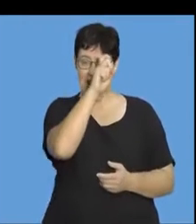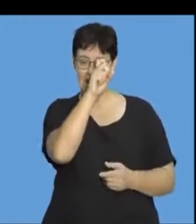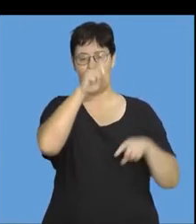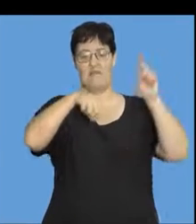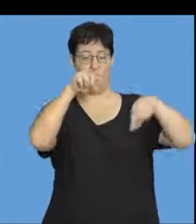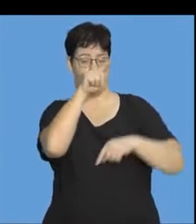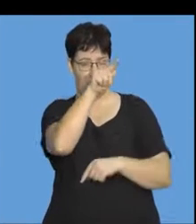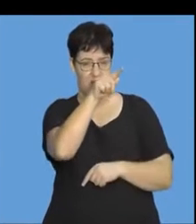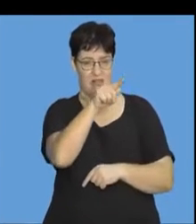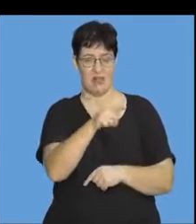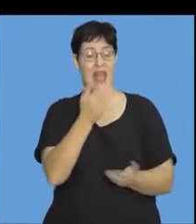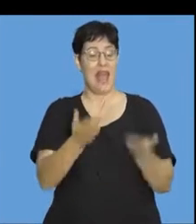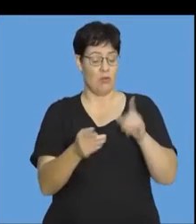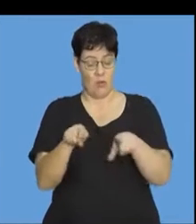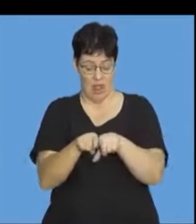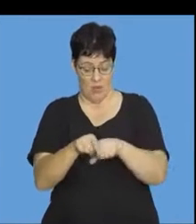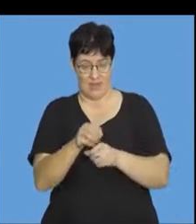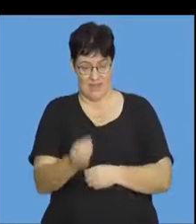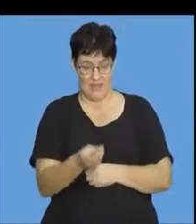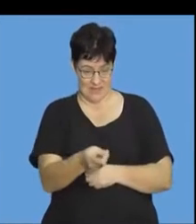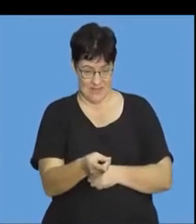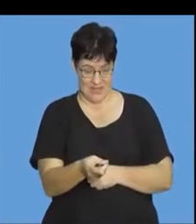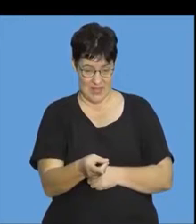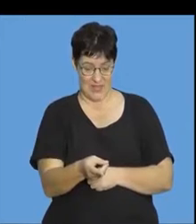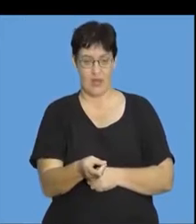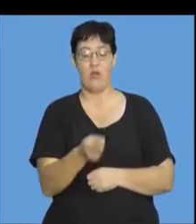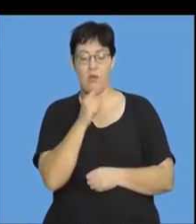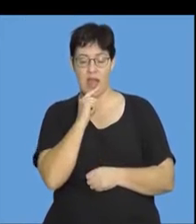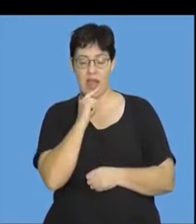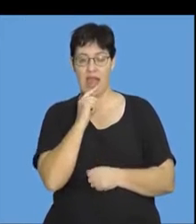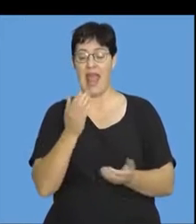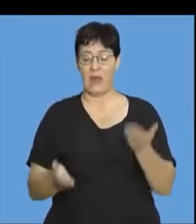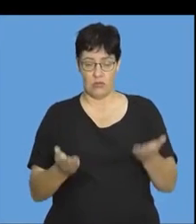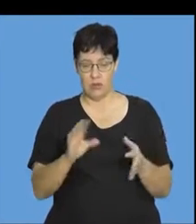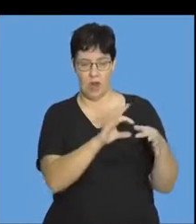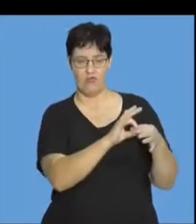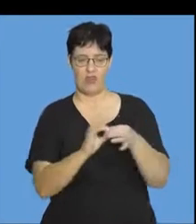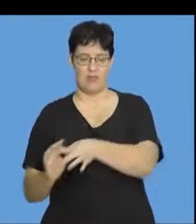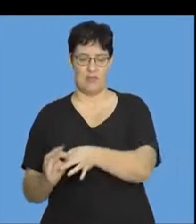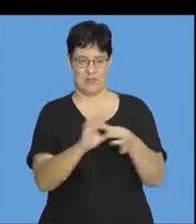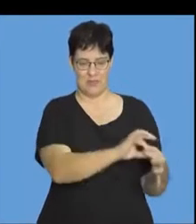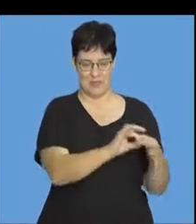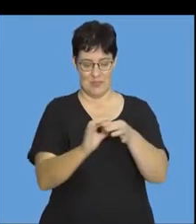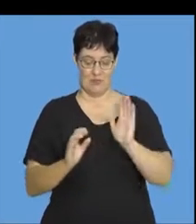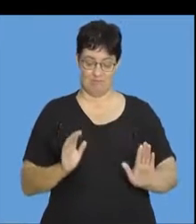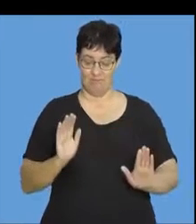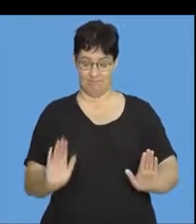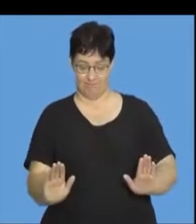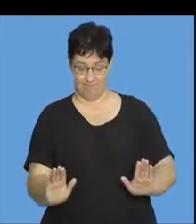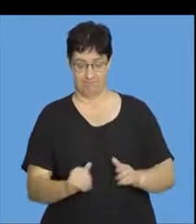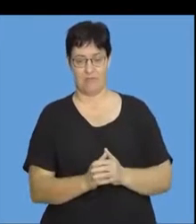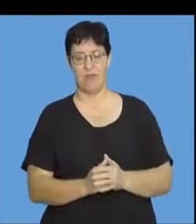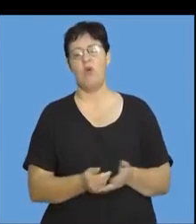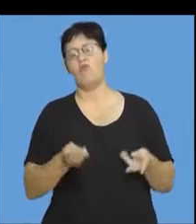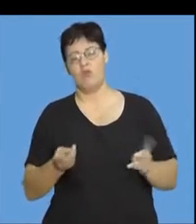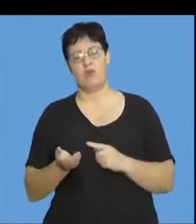it becomes an equation because of the equal sign, because remember, equation is a relationship between two things,